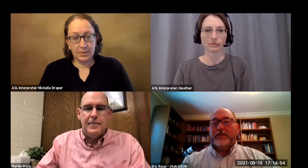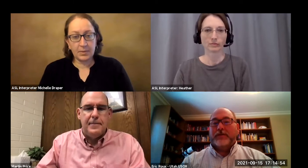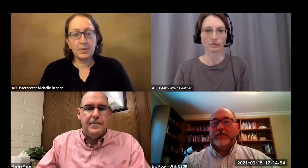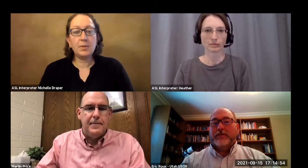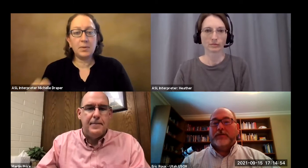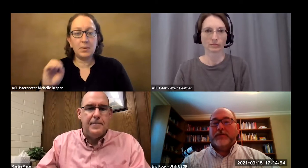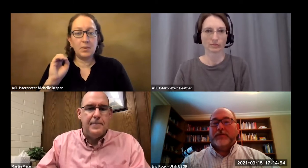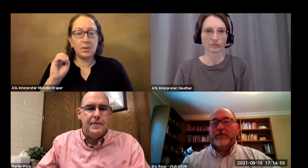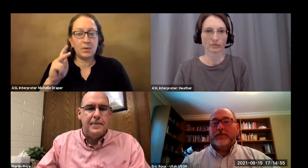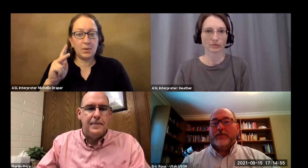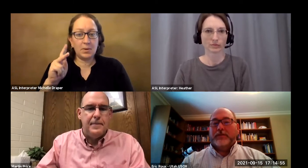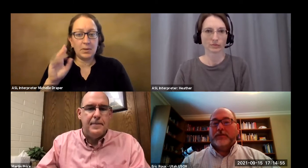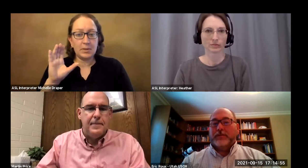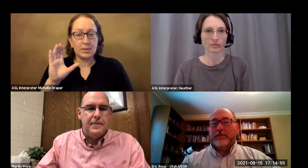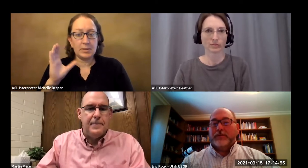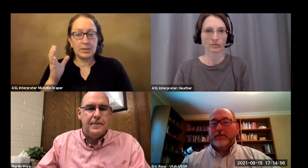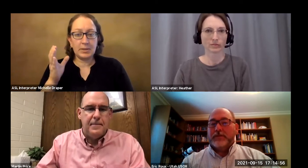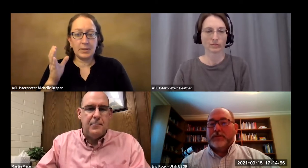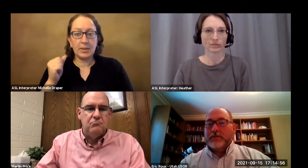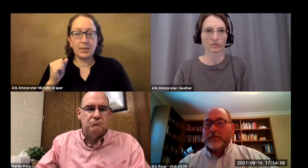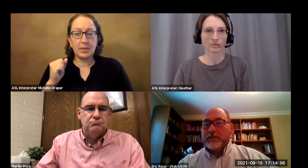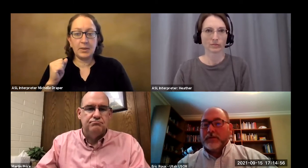Okay.